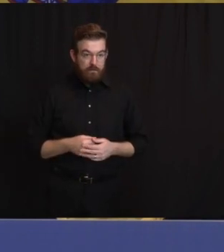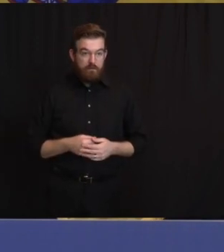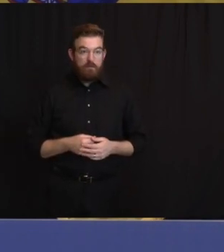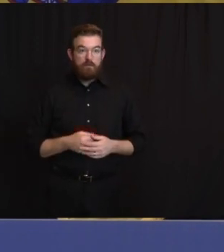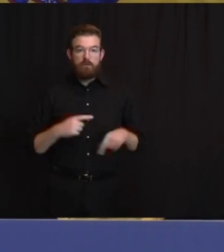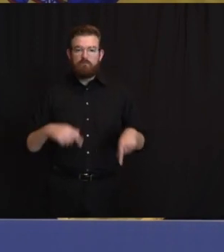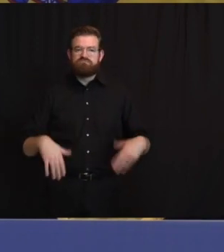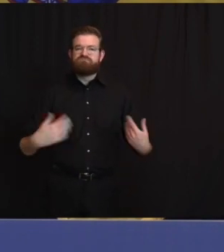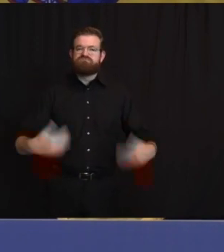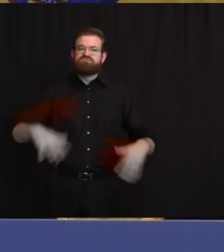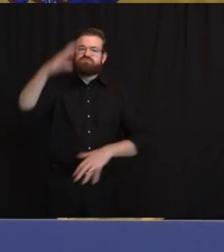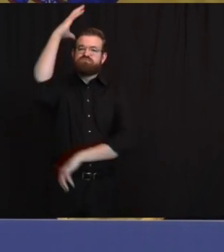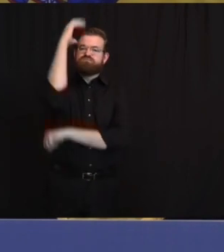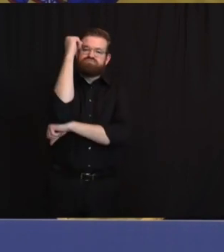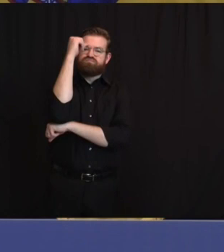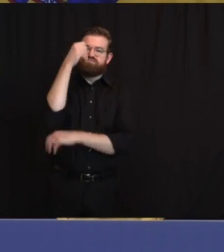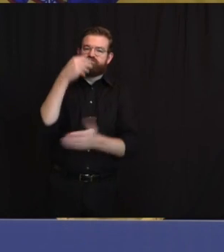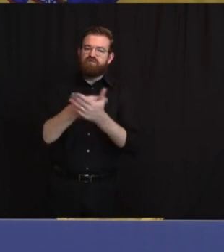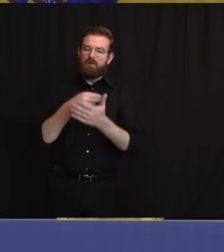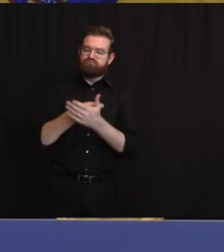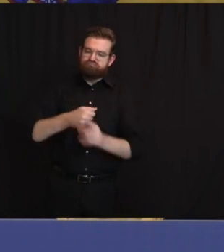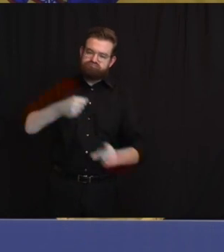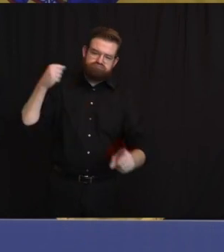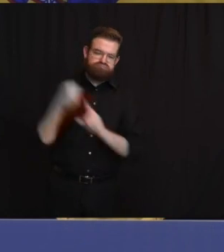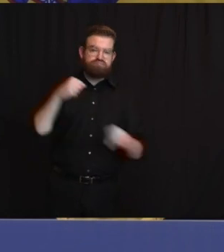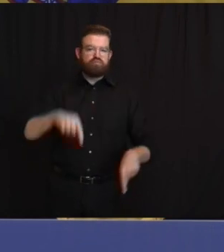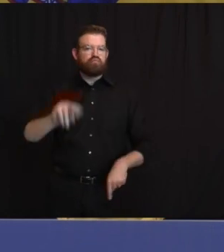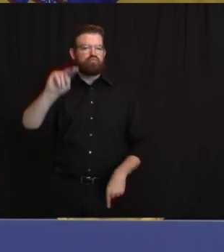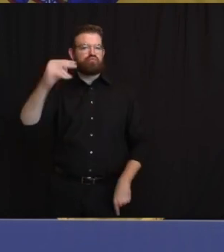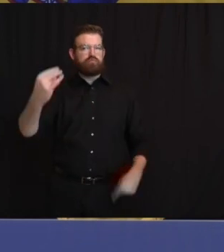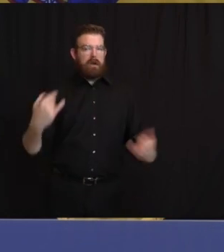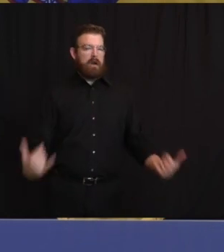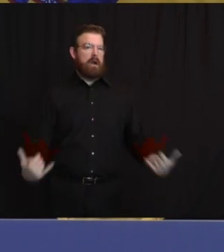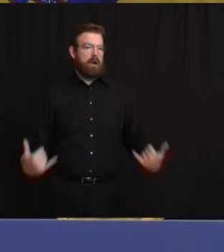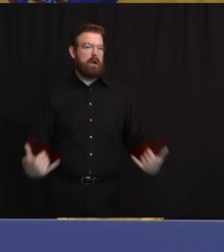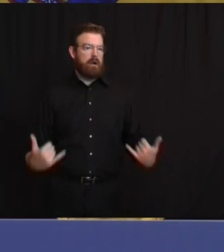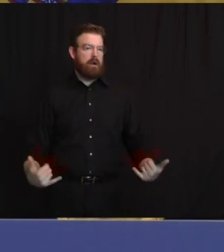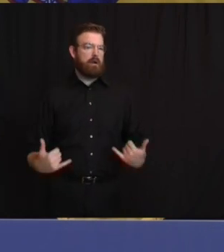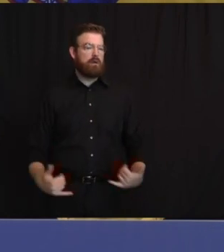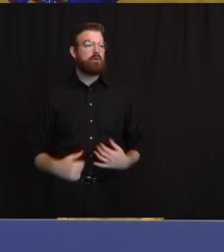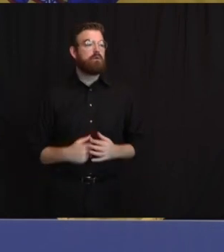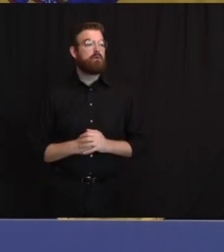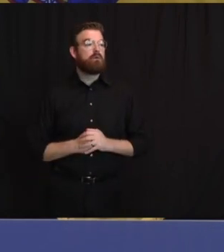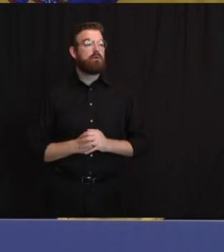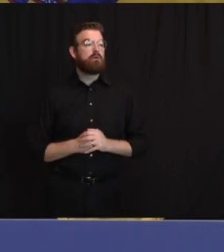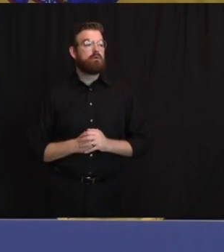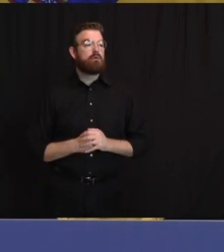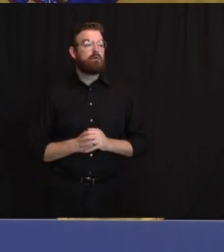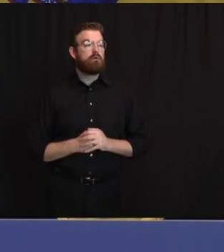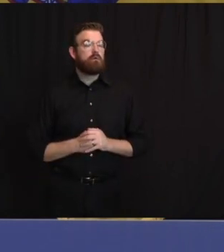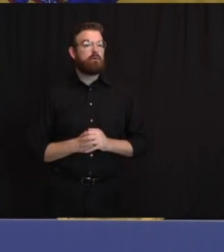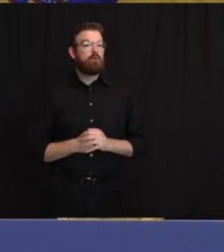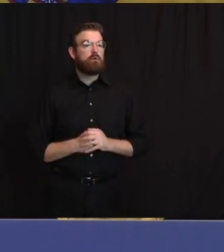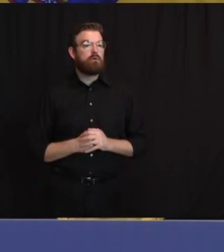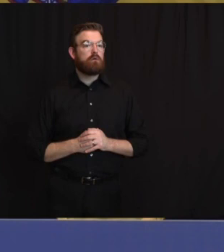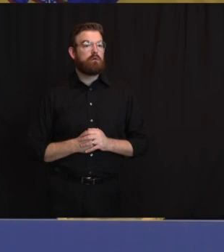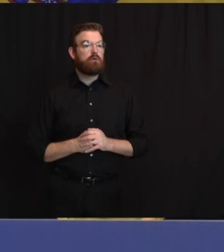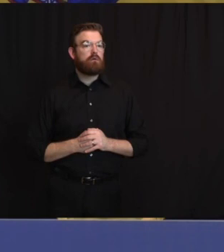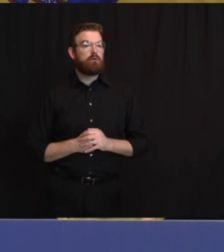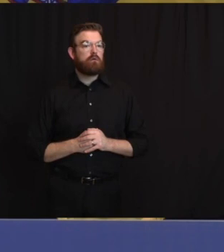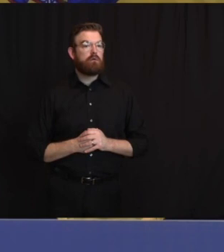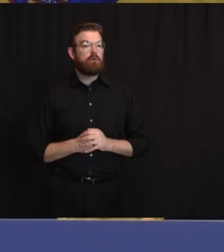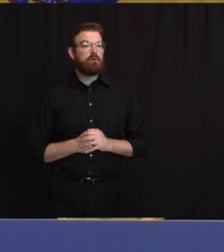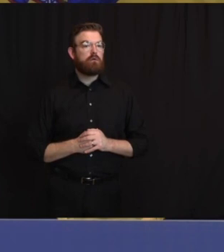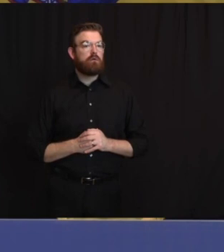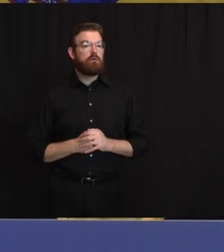I had an exchange with Marie this morning. Listen, we take all constituents in this process of getting back to